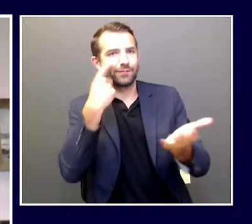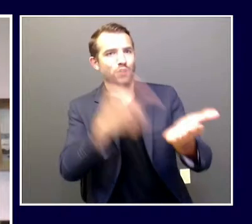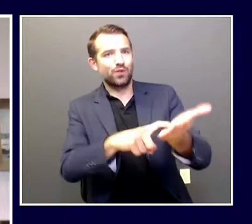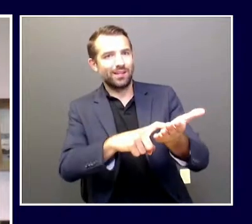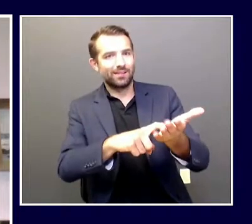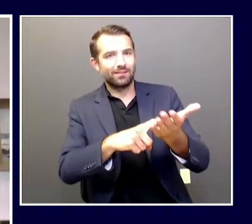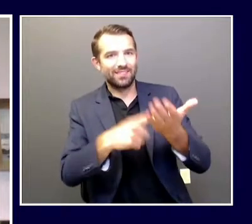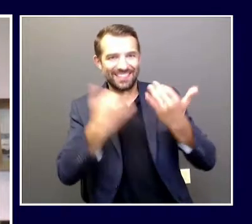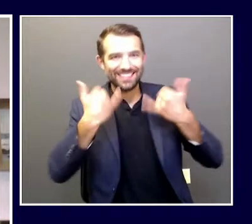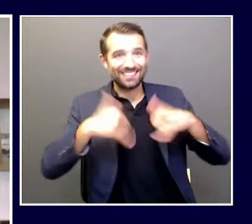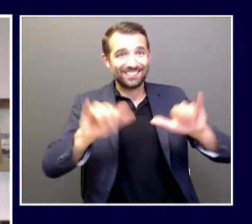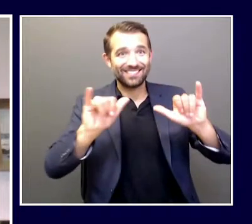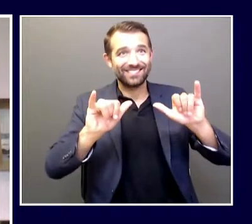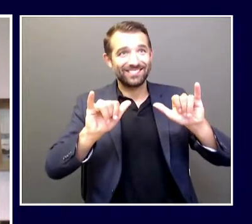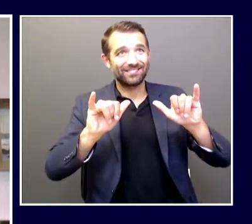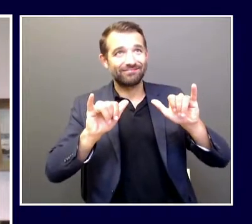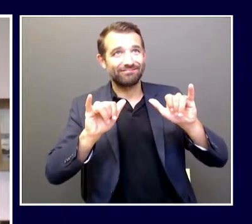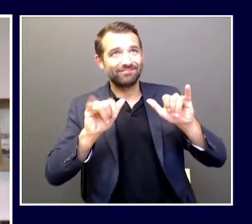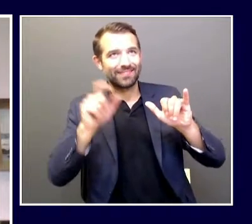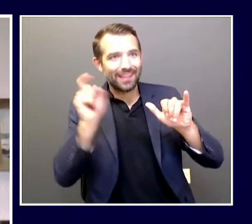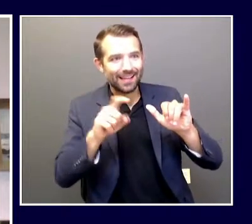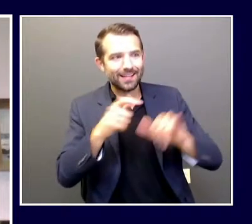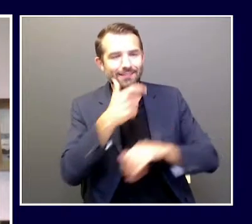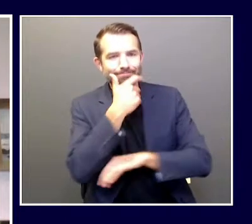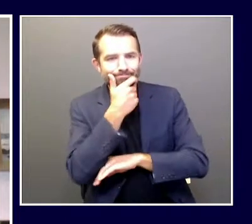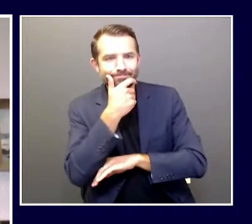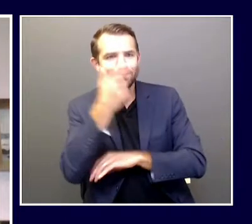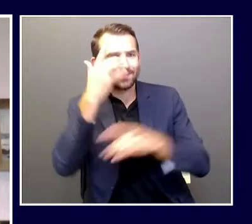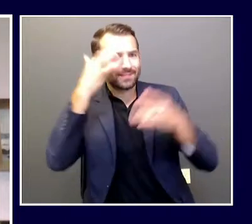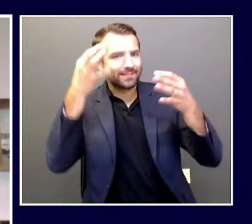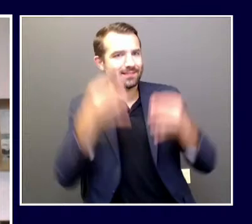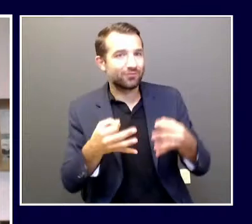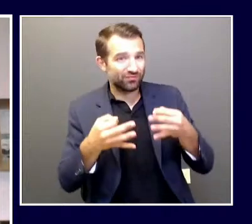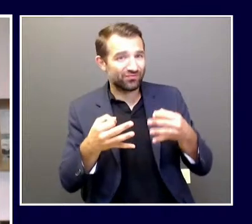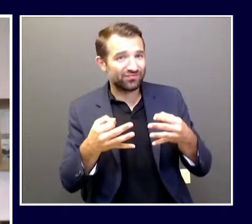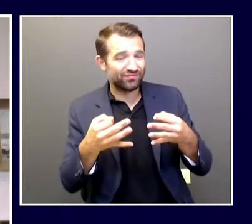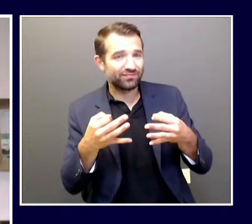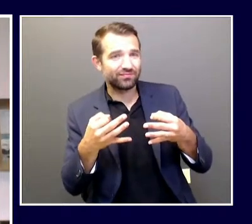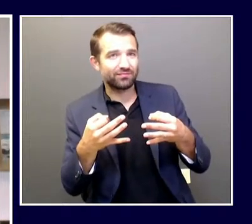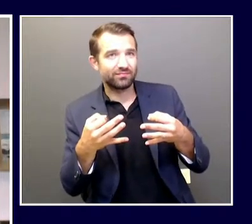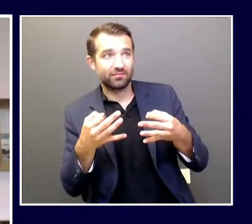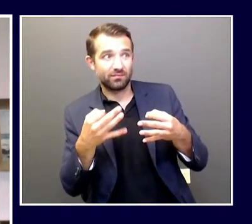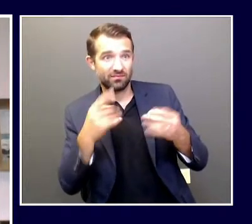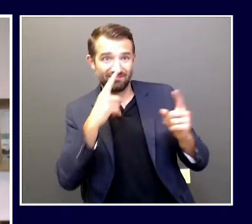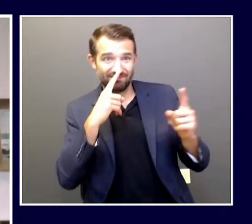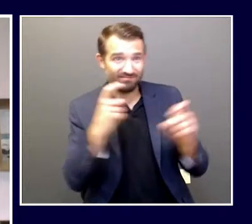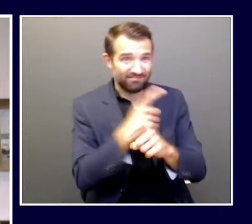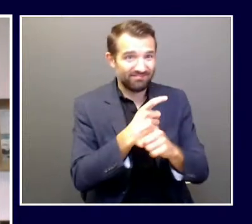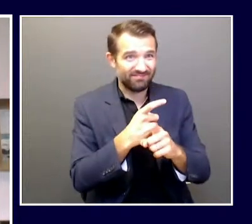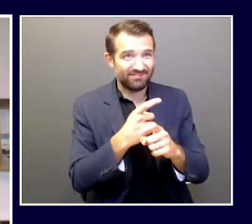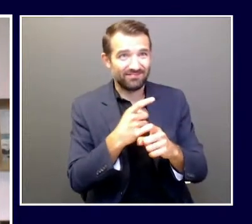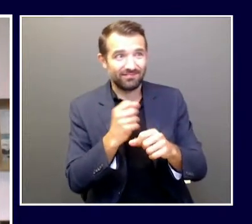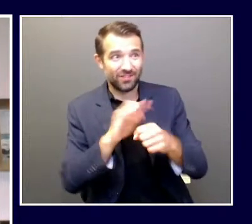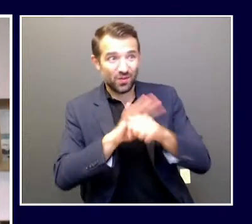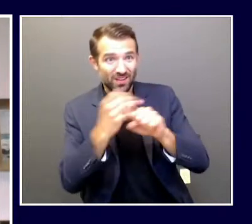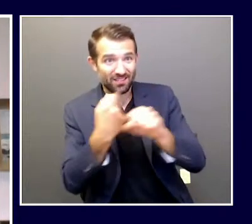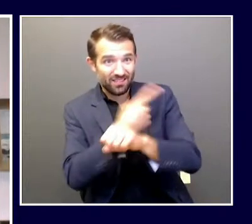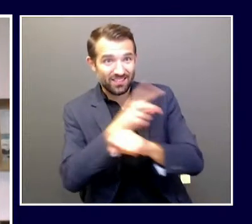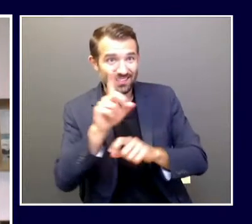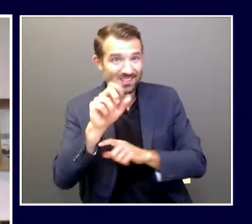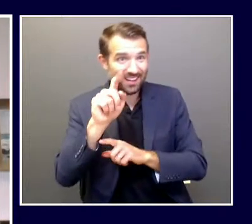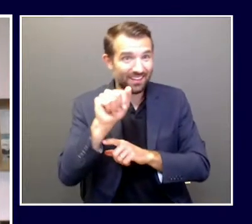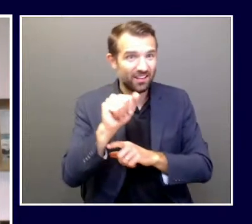saga is more confusing than ever. Now, let me be clear. Here is what has